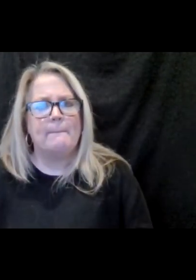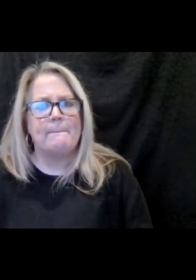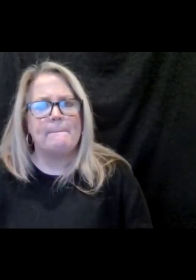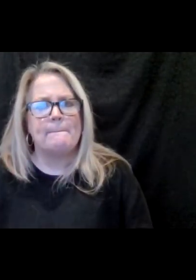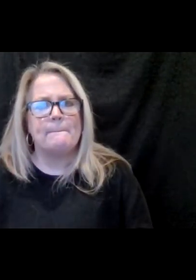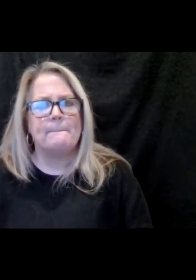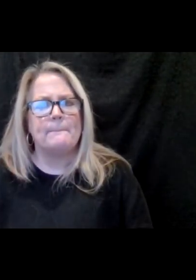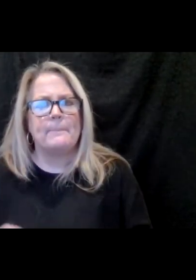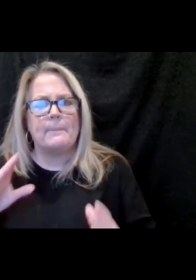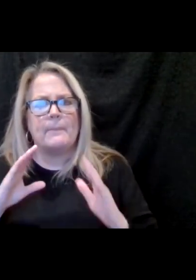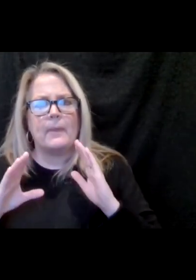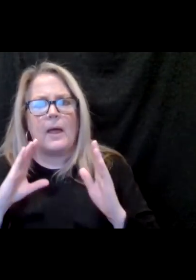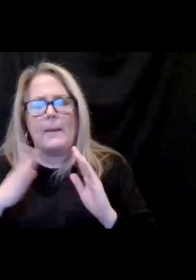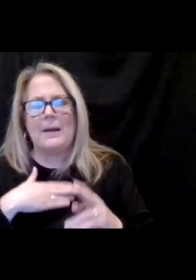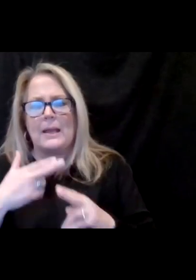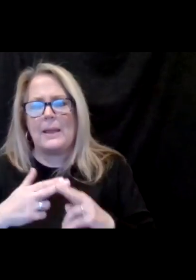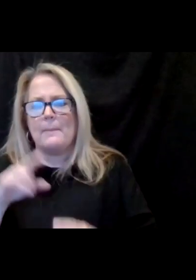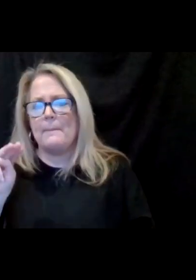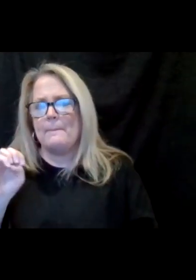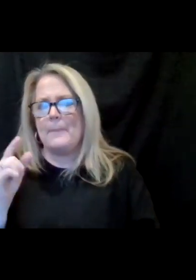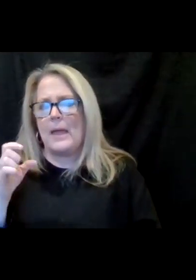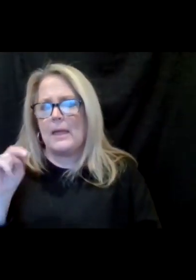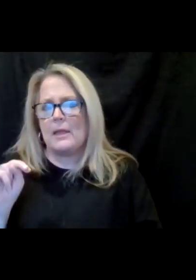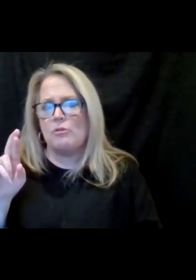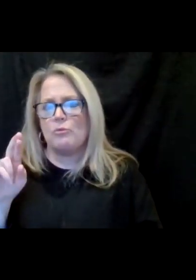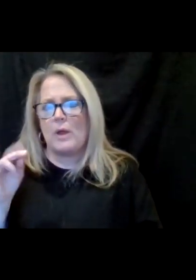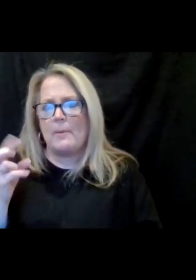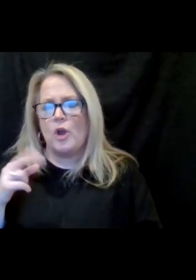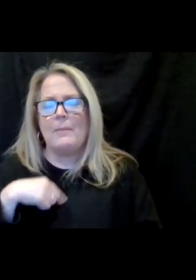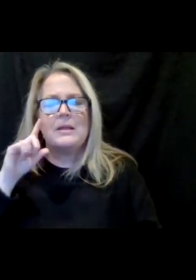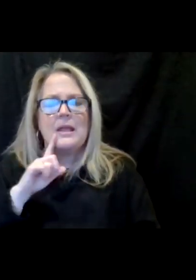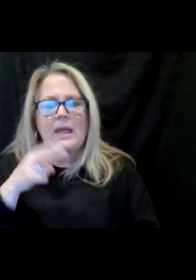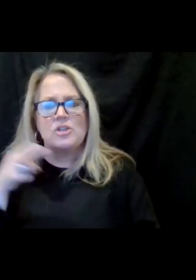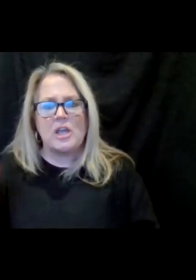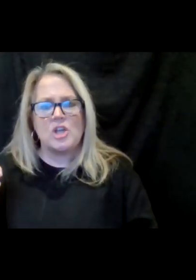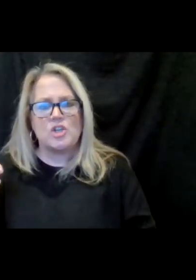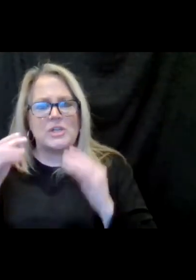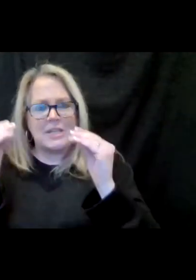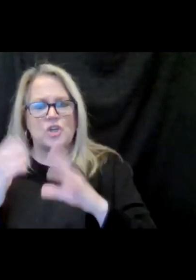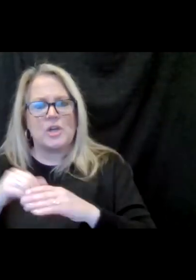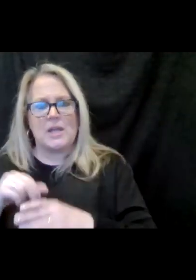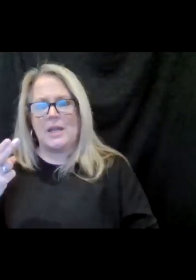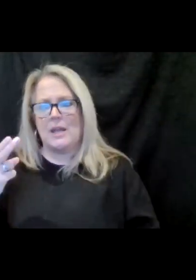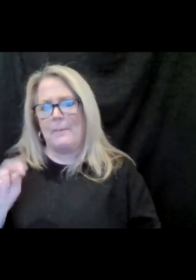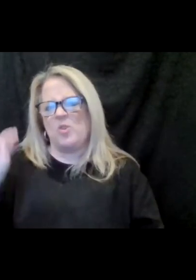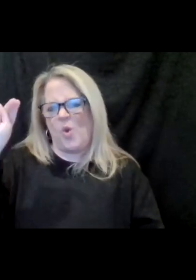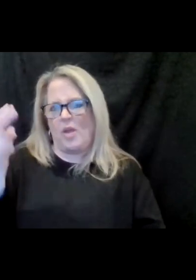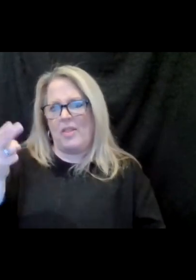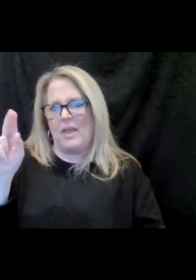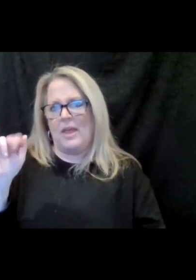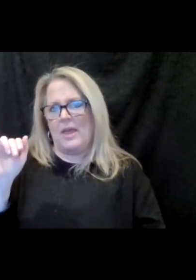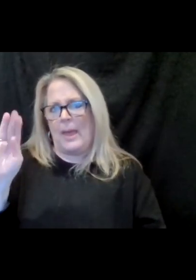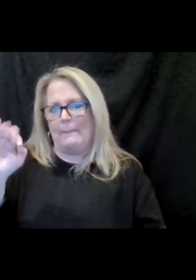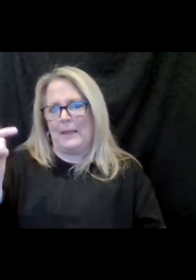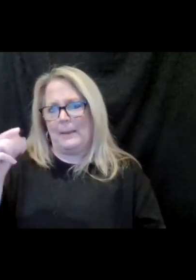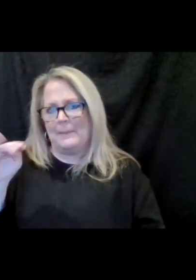Hi, my name is Megan Reimer, and I am a deaf hard of hearing teacher in Hibbing, Minnesota. I just had a quick